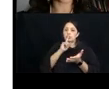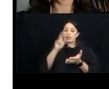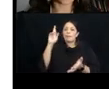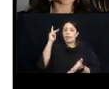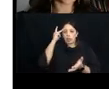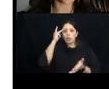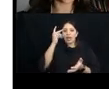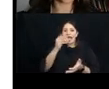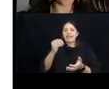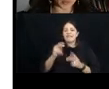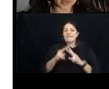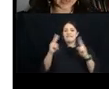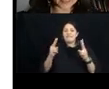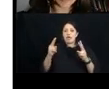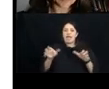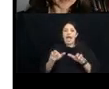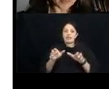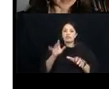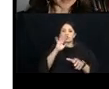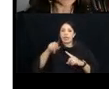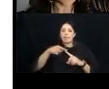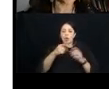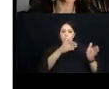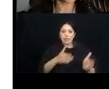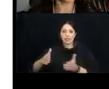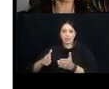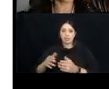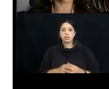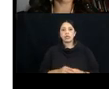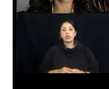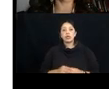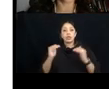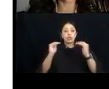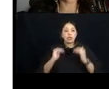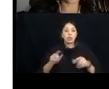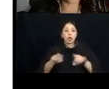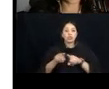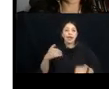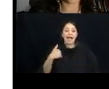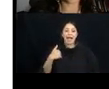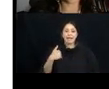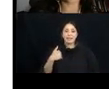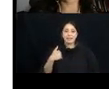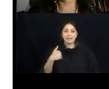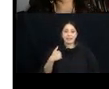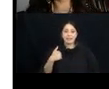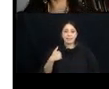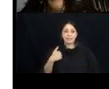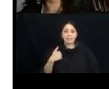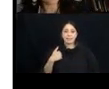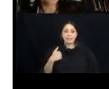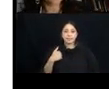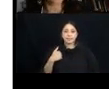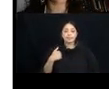very active in talking about organizing. You also have students, they are not